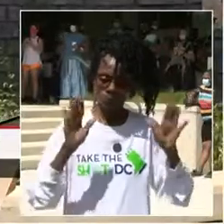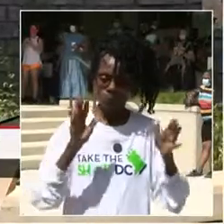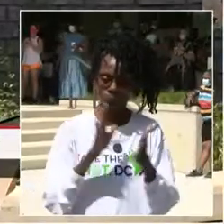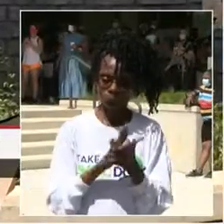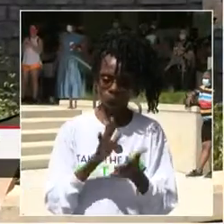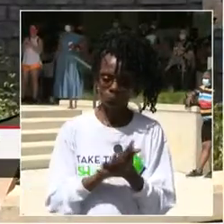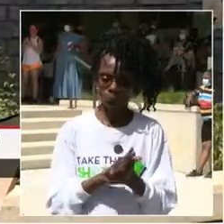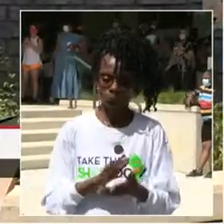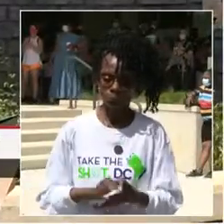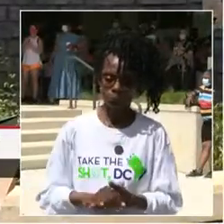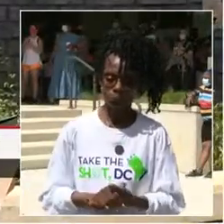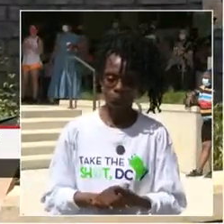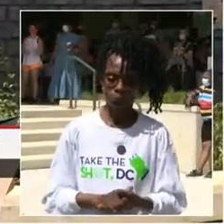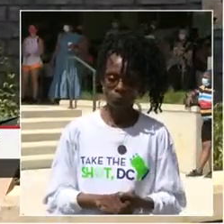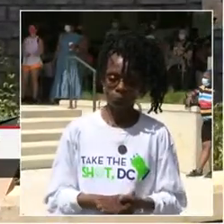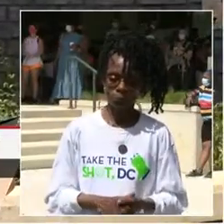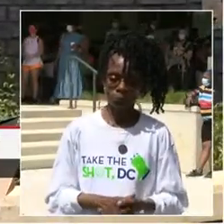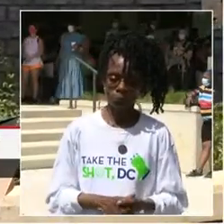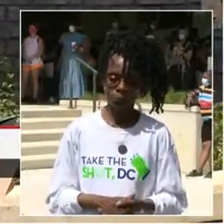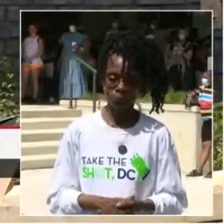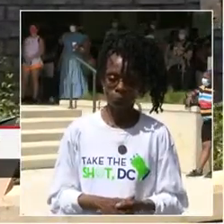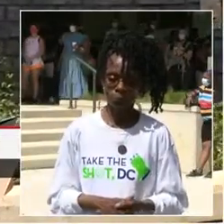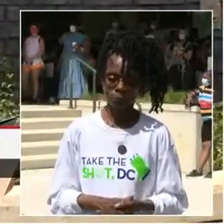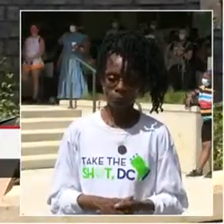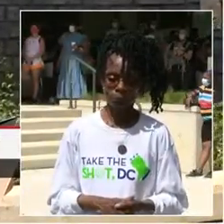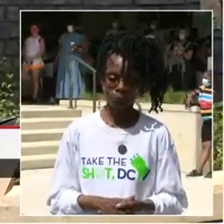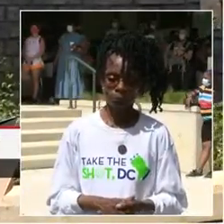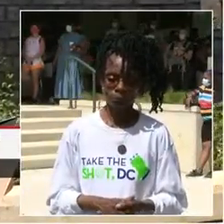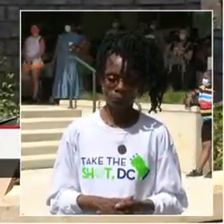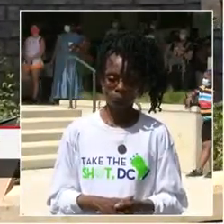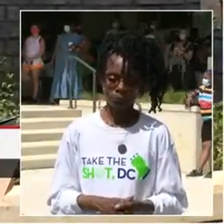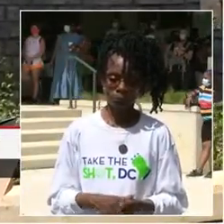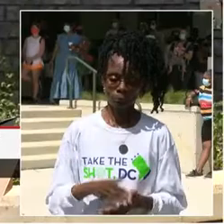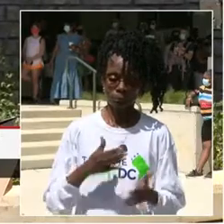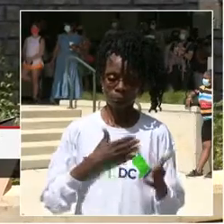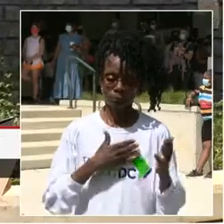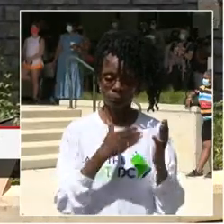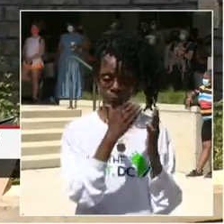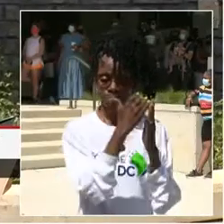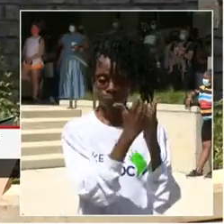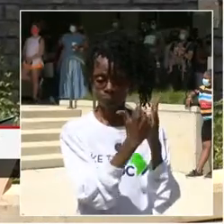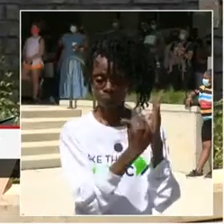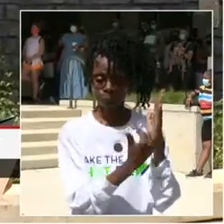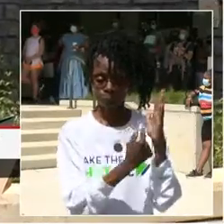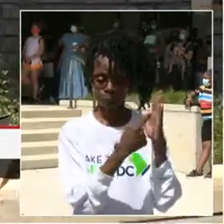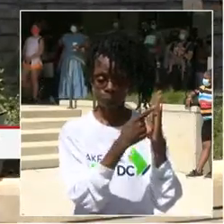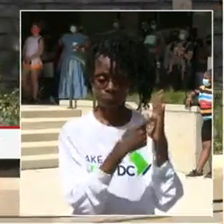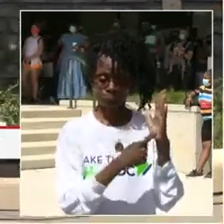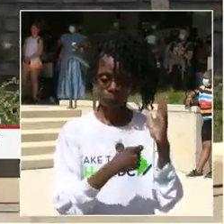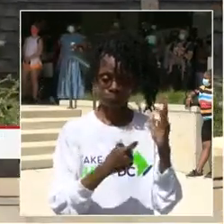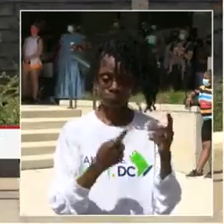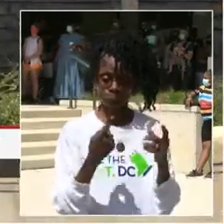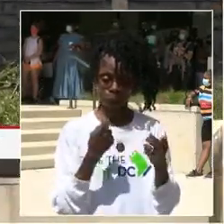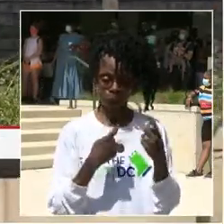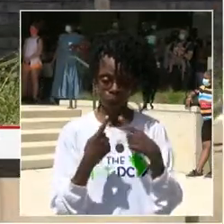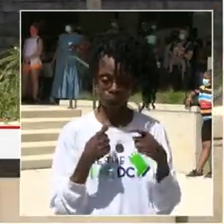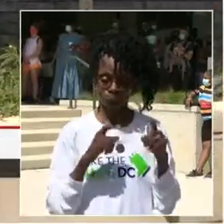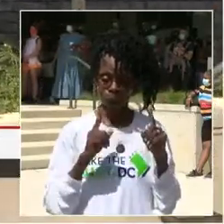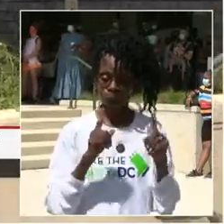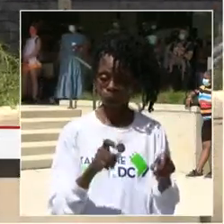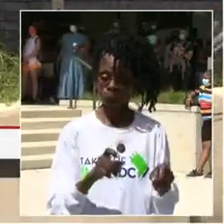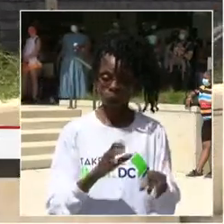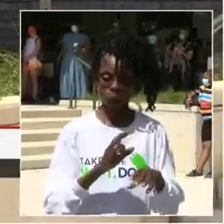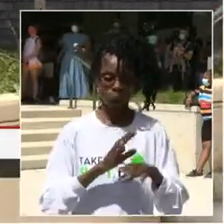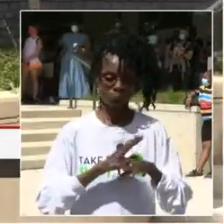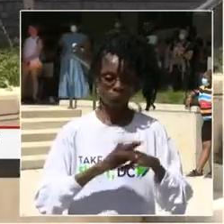All right. Okay. My agenda says questions and answers, but I am going to move up to the ribbon cutting, and